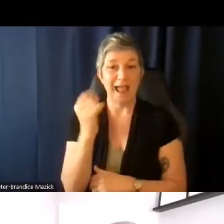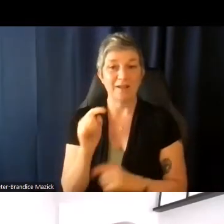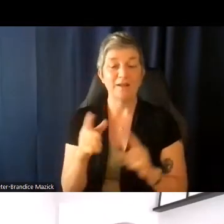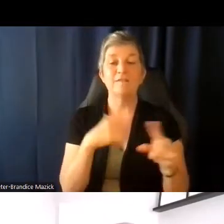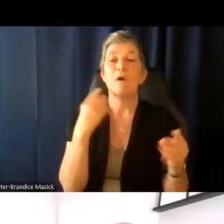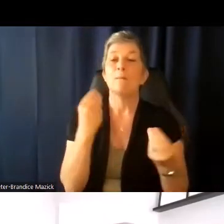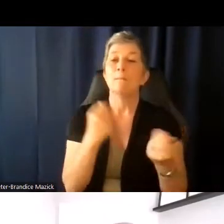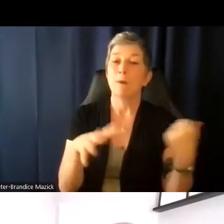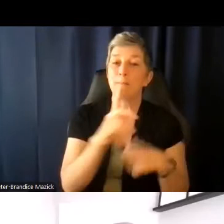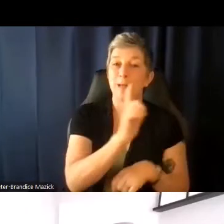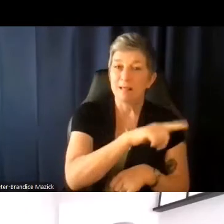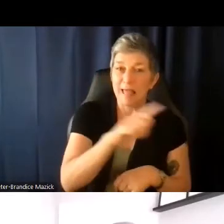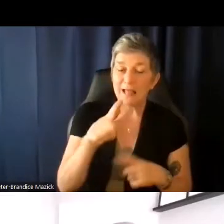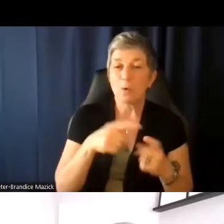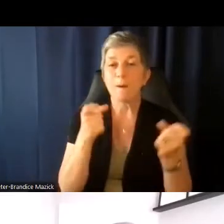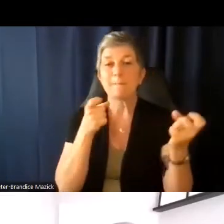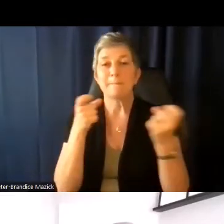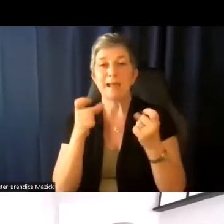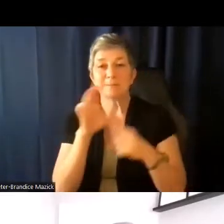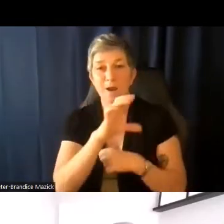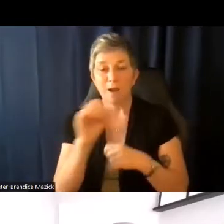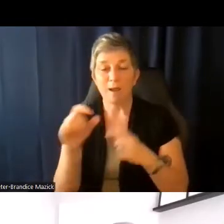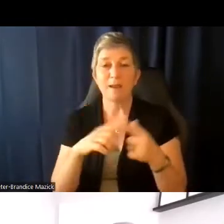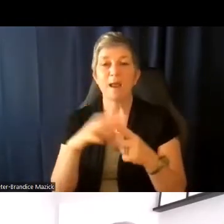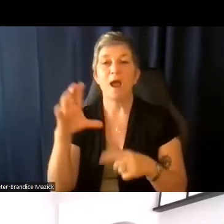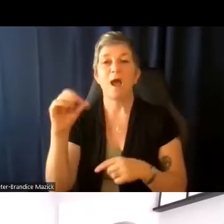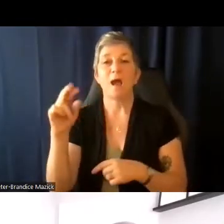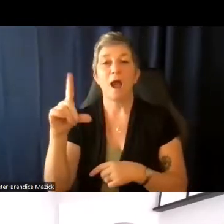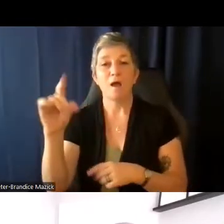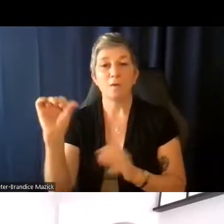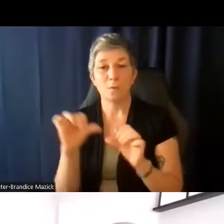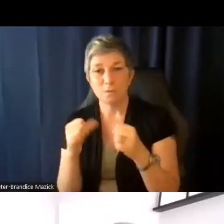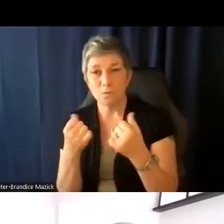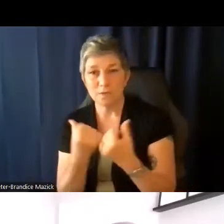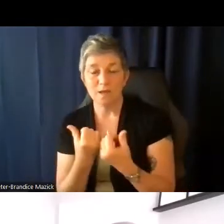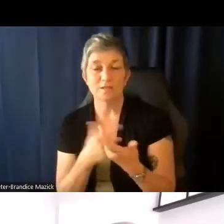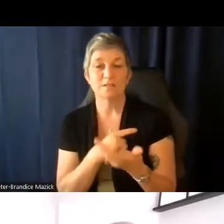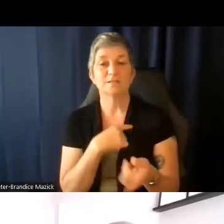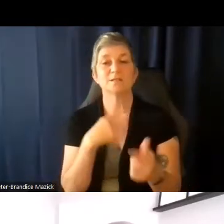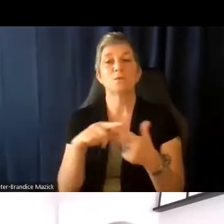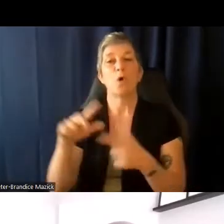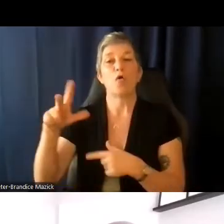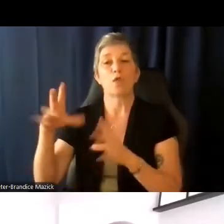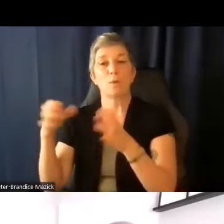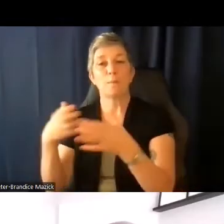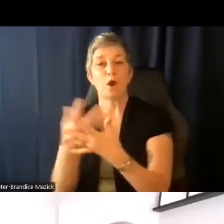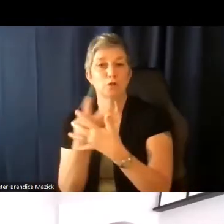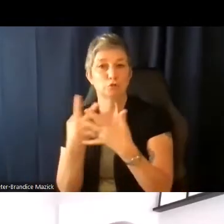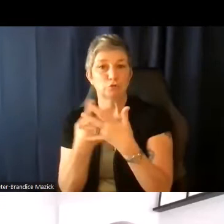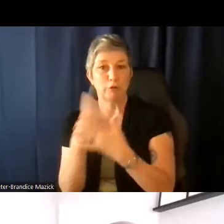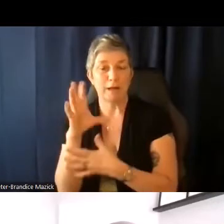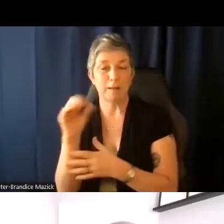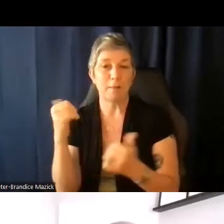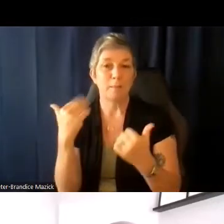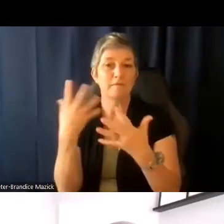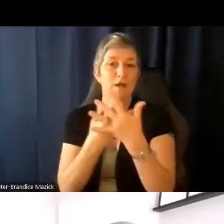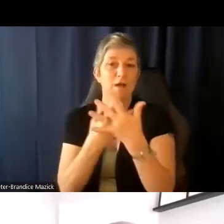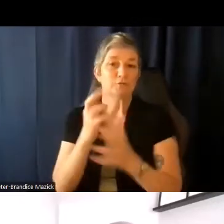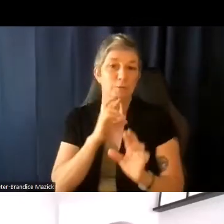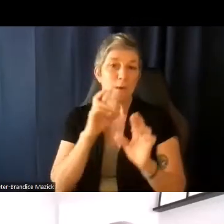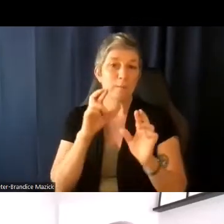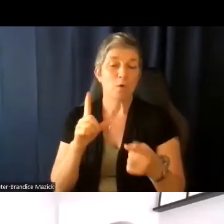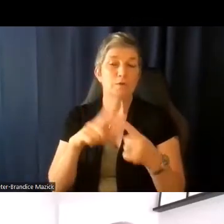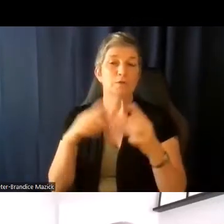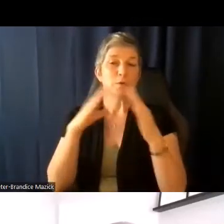landlords to management companies, condominium associations, as well as third-party screening companies who provide screening reports to